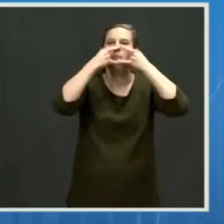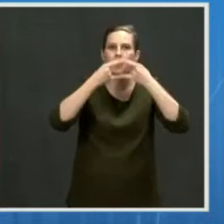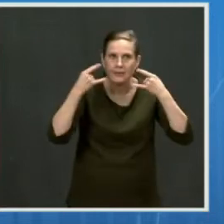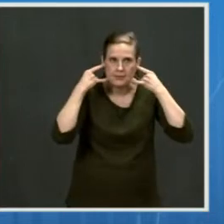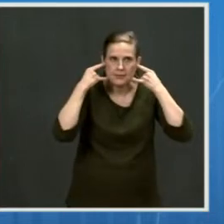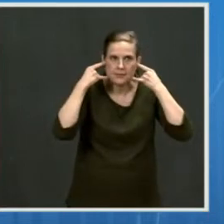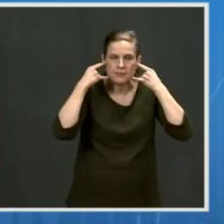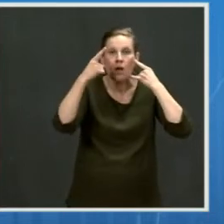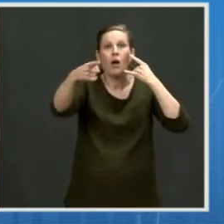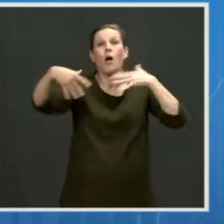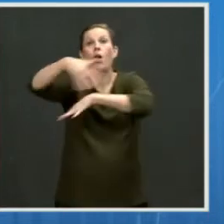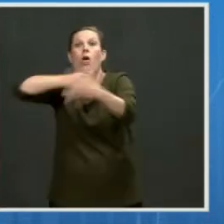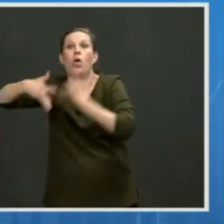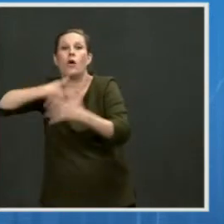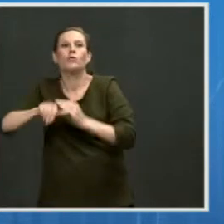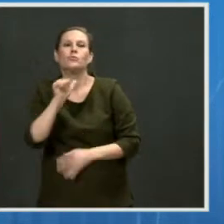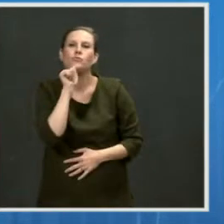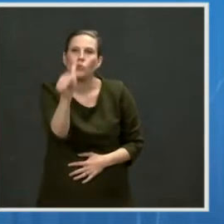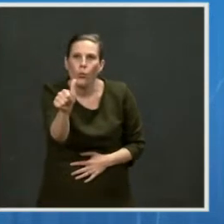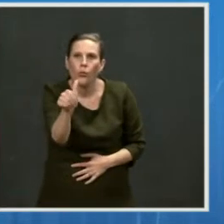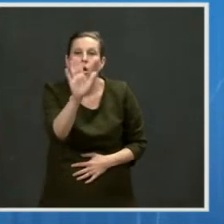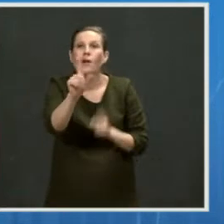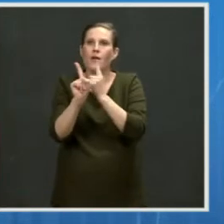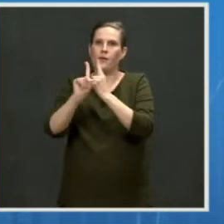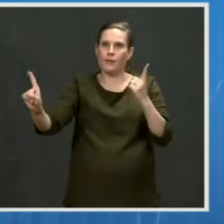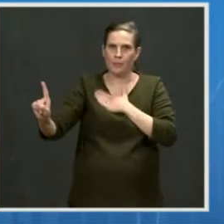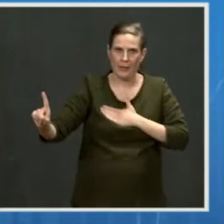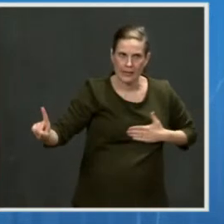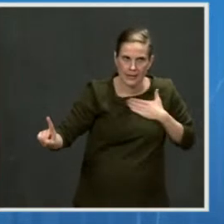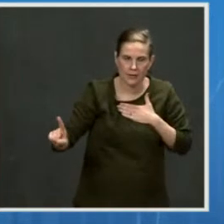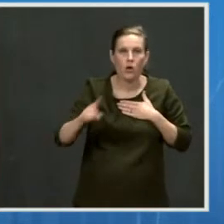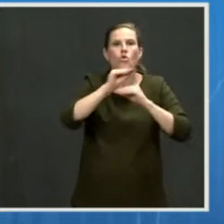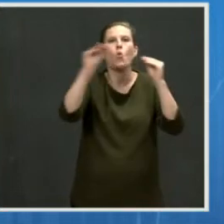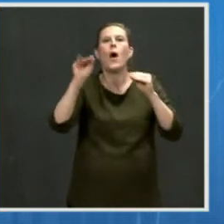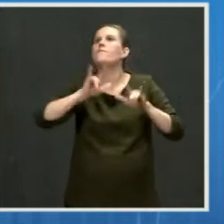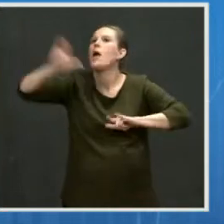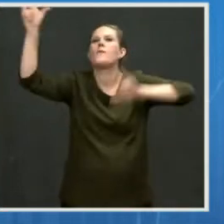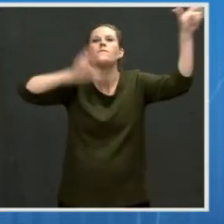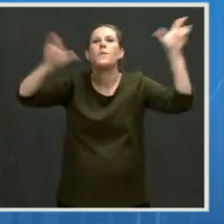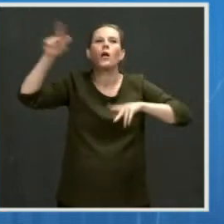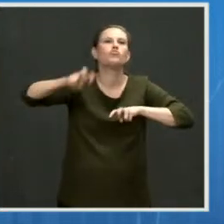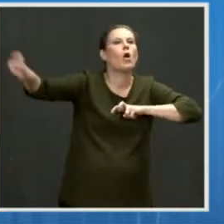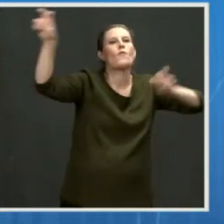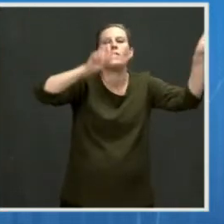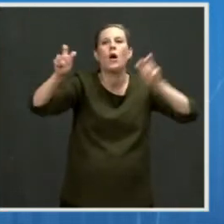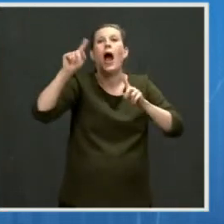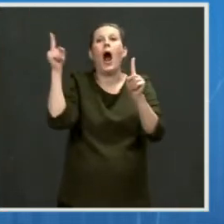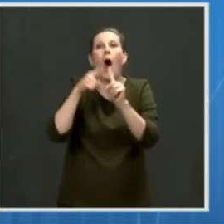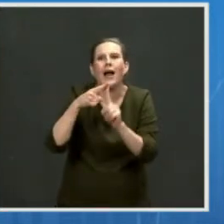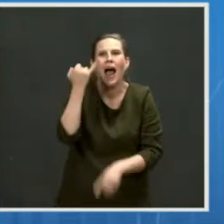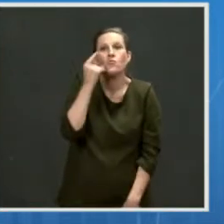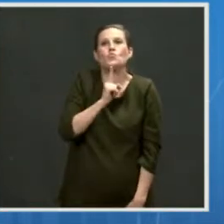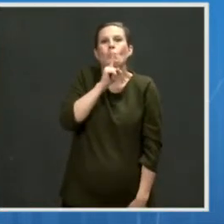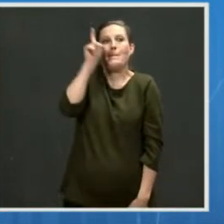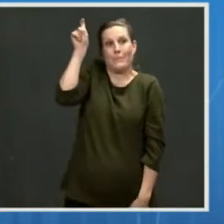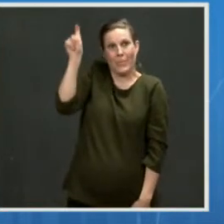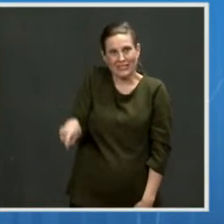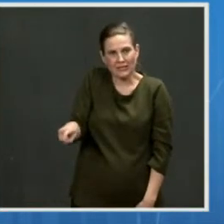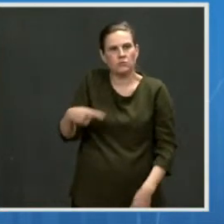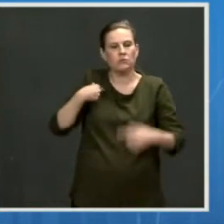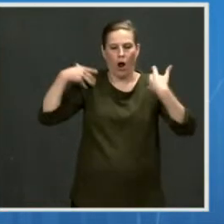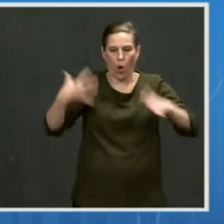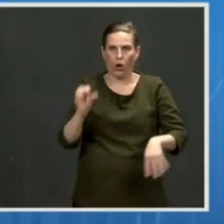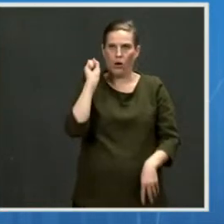socially distance, and don't travel unless it's absolutely essential. 3 times a week for 10 weeks. We repeat that in